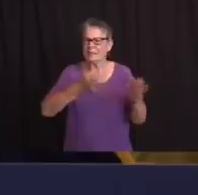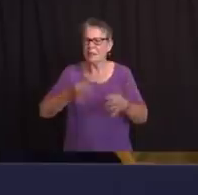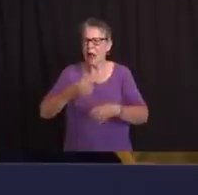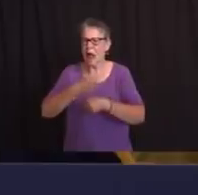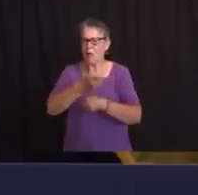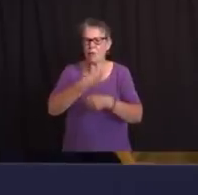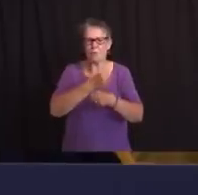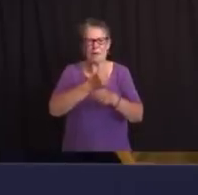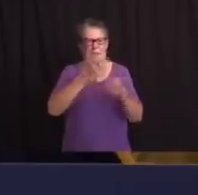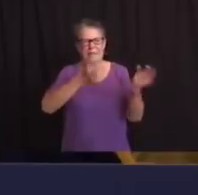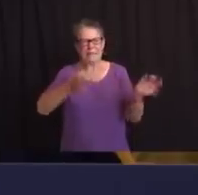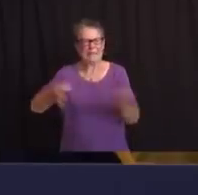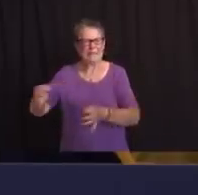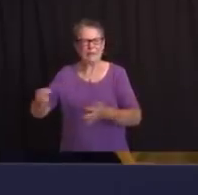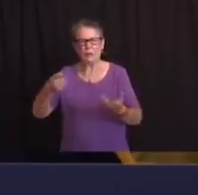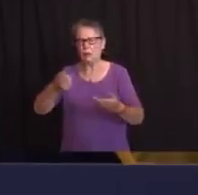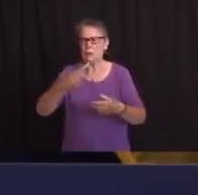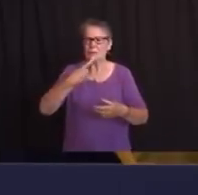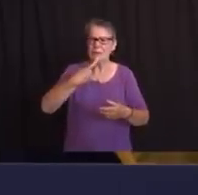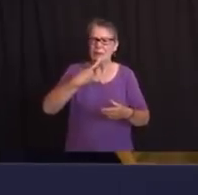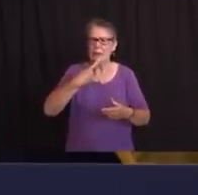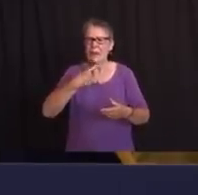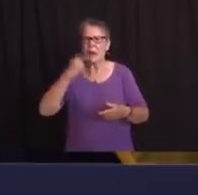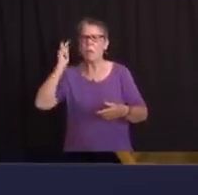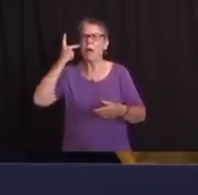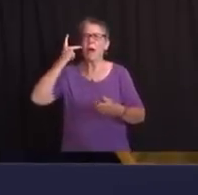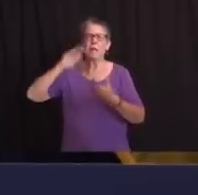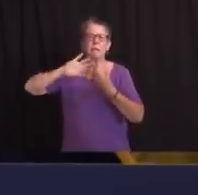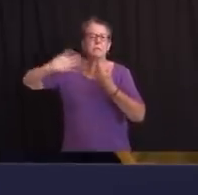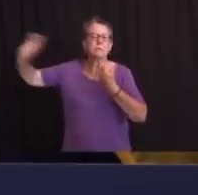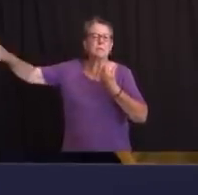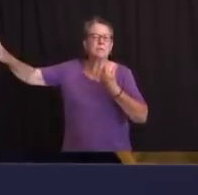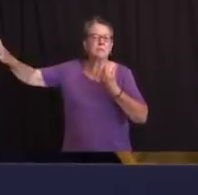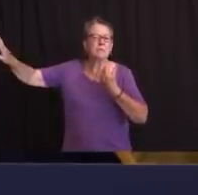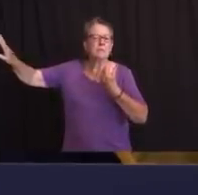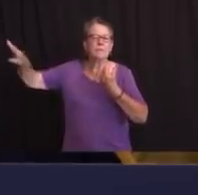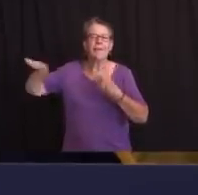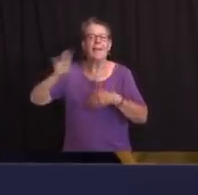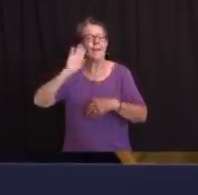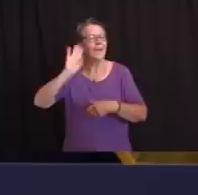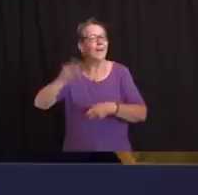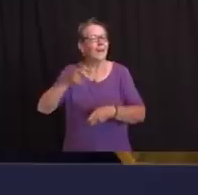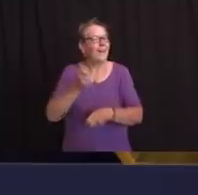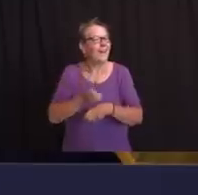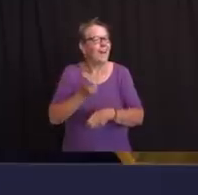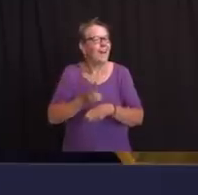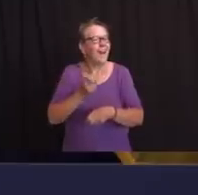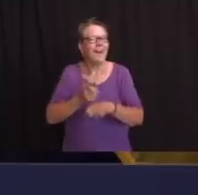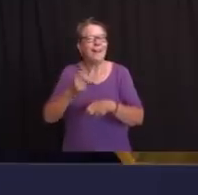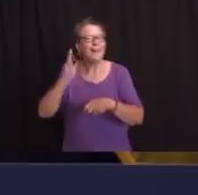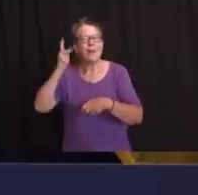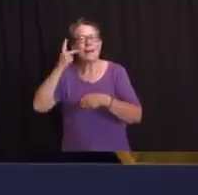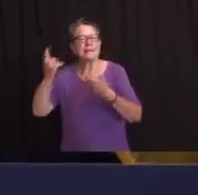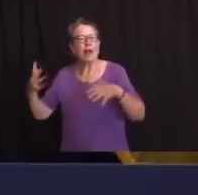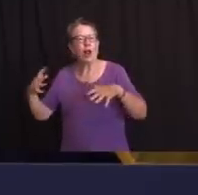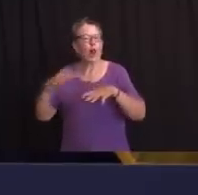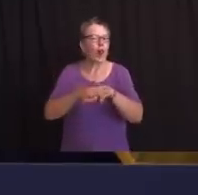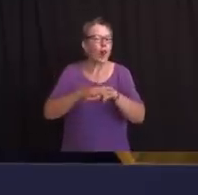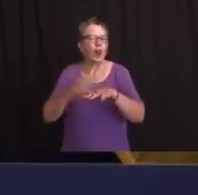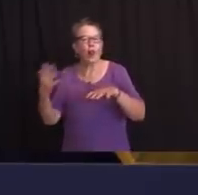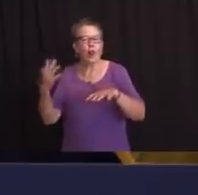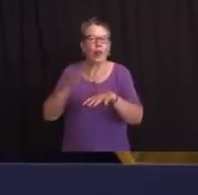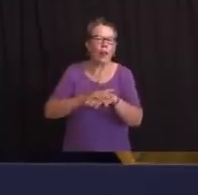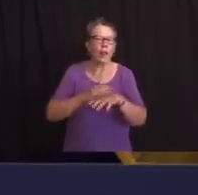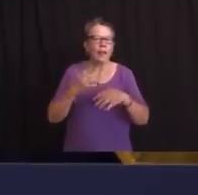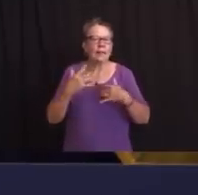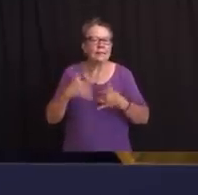that politics has nothing to do with it, but I would imagine it's kind of difficult between the fast-moving variant and then